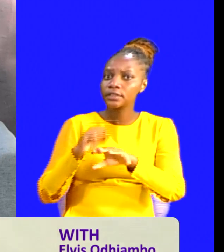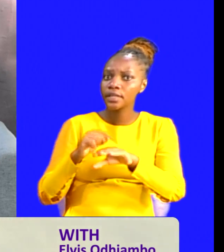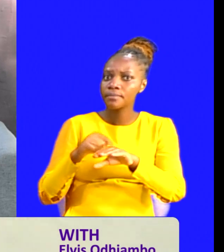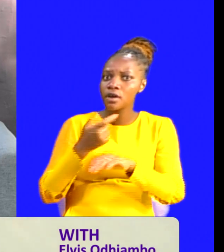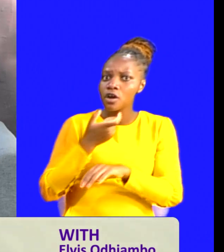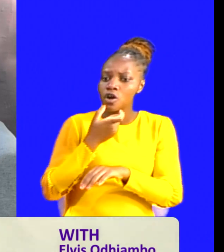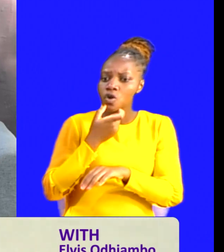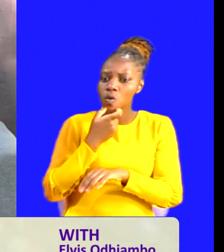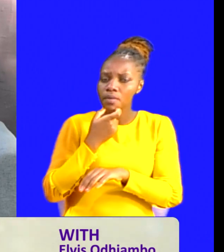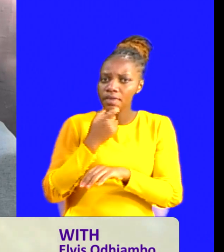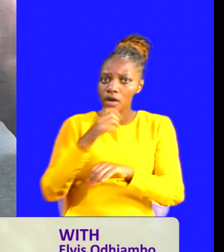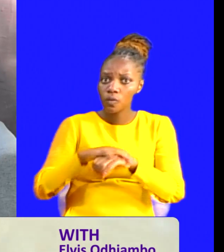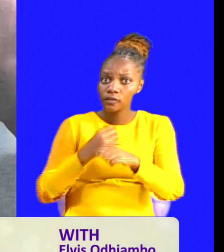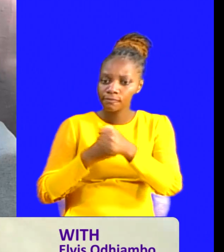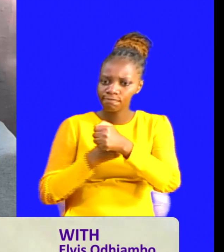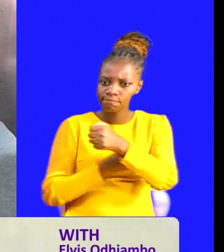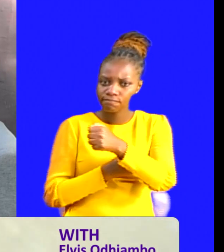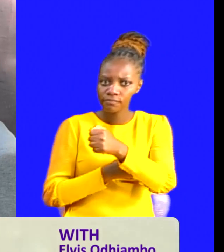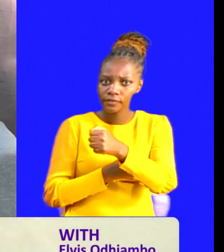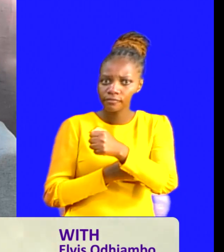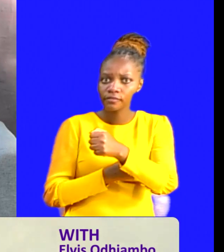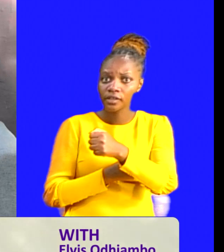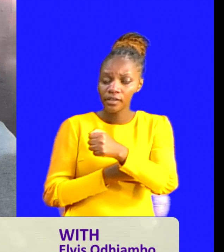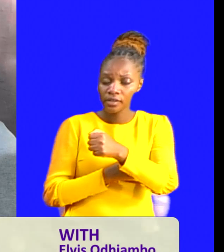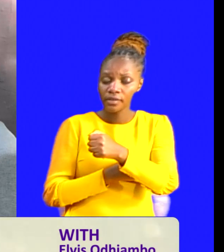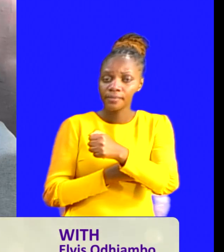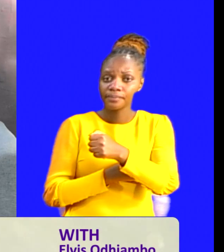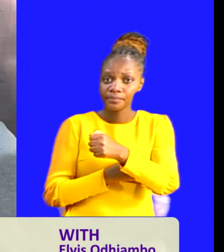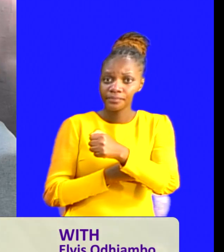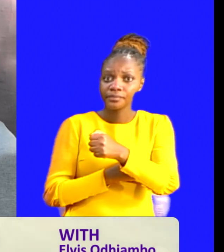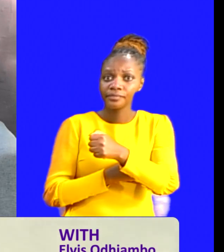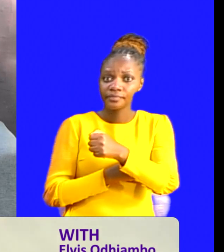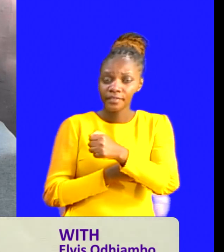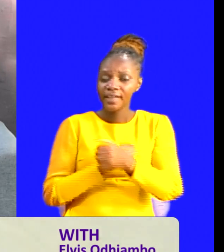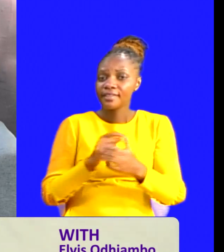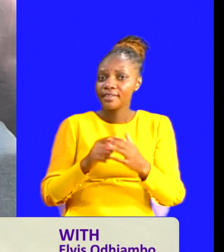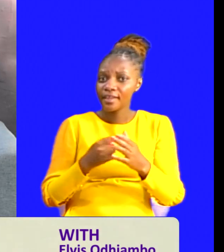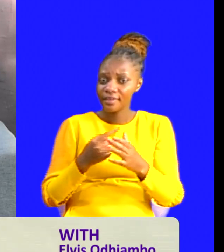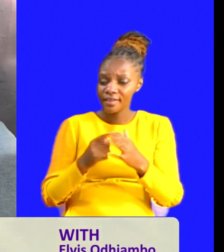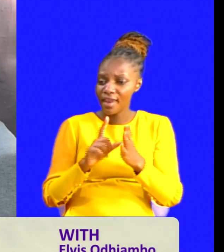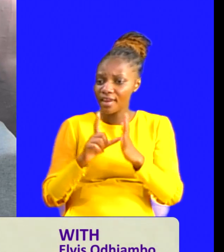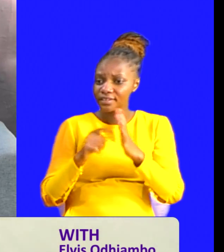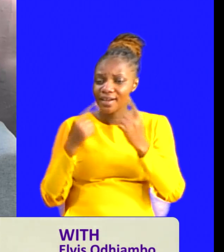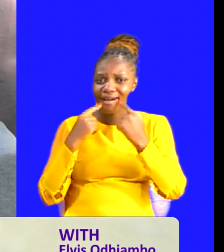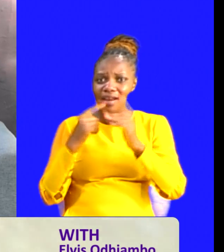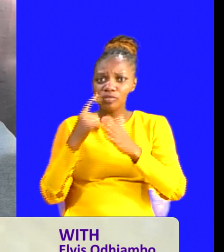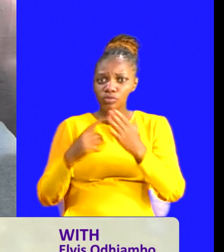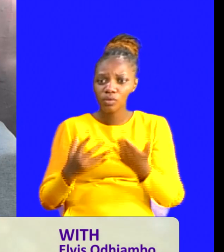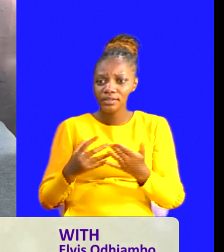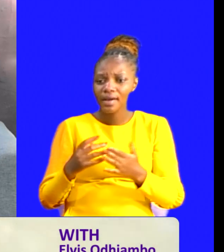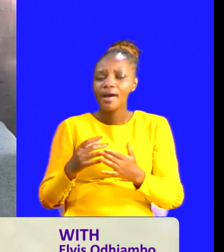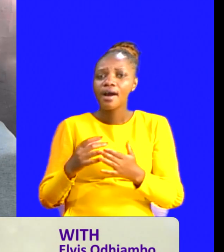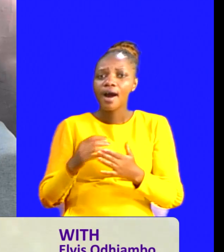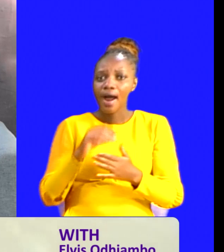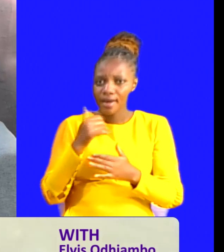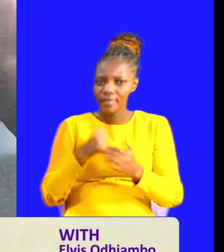a massive sponsorship deal, and Kidogo shortly then also FC Leopards announced another record deal for them